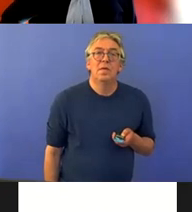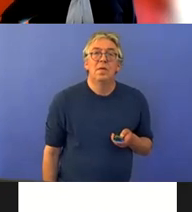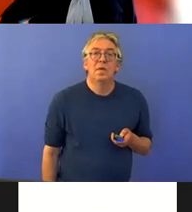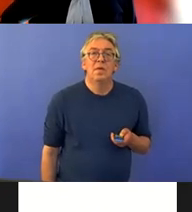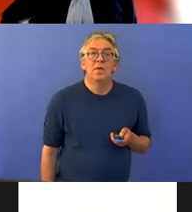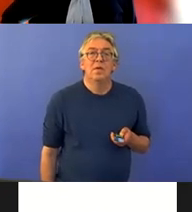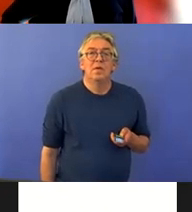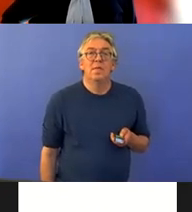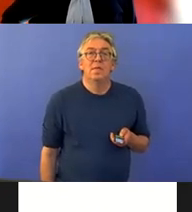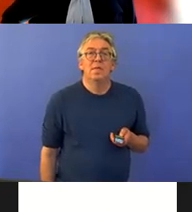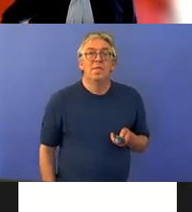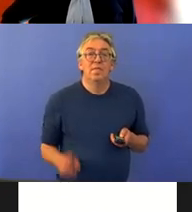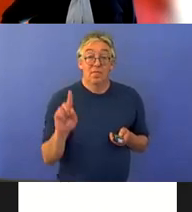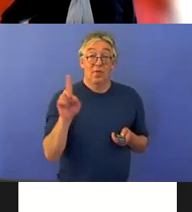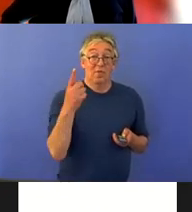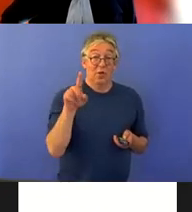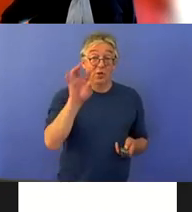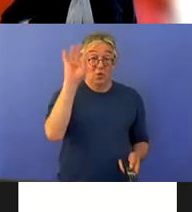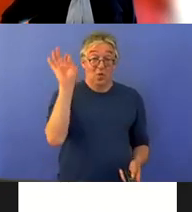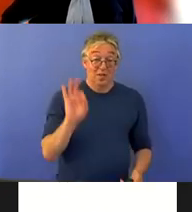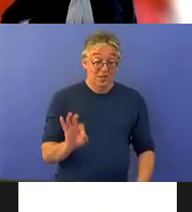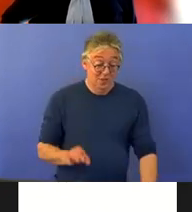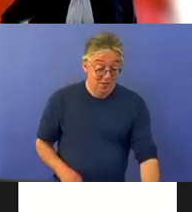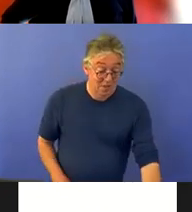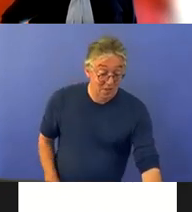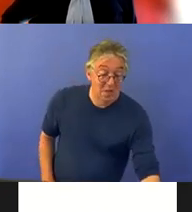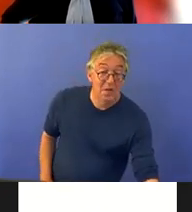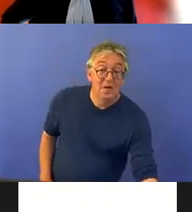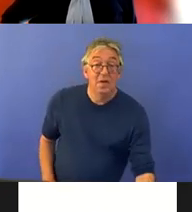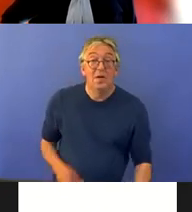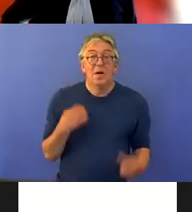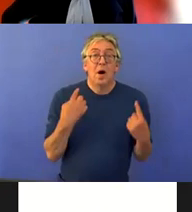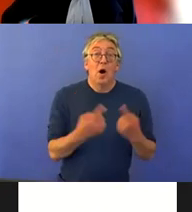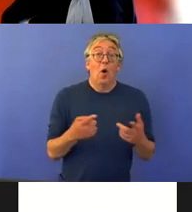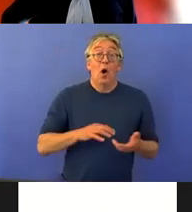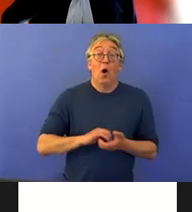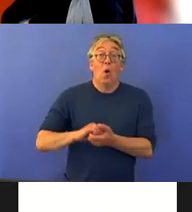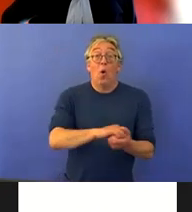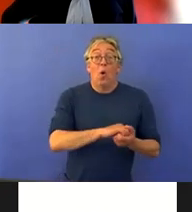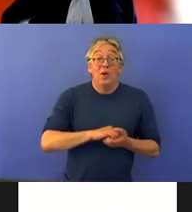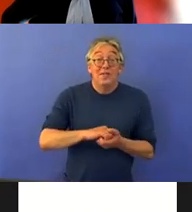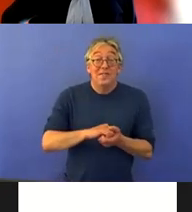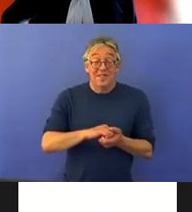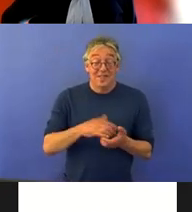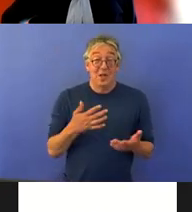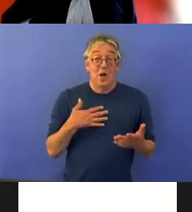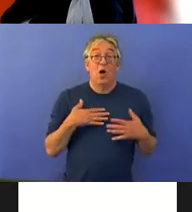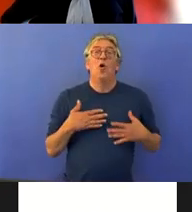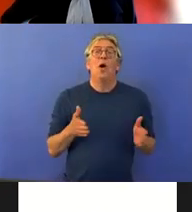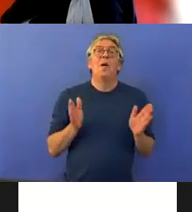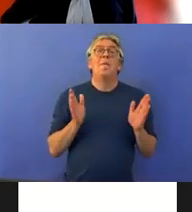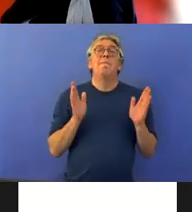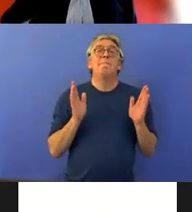to happen with people with disabilities and our organization, she says that we need to really